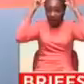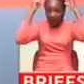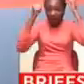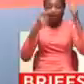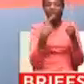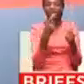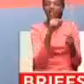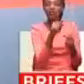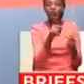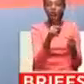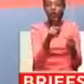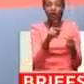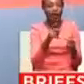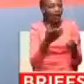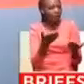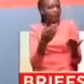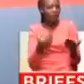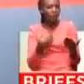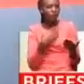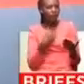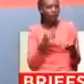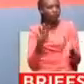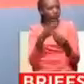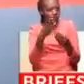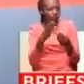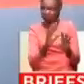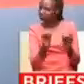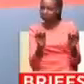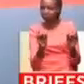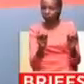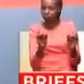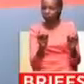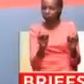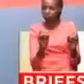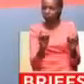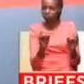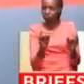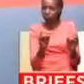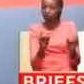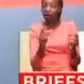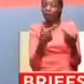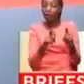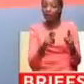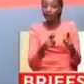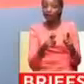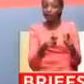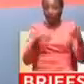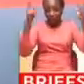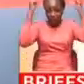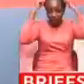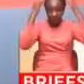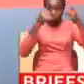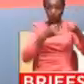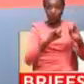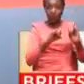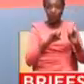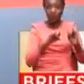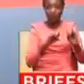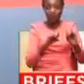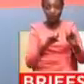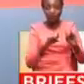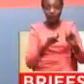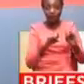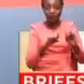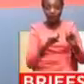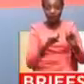you, hey, come worship me, you know what I mean, and I'll give you whatever you want. He's tried that with some people. He tried that with Jesus, and Jesus turned